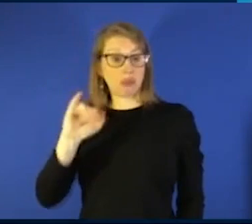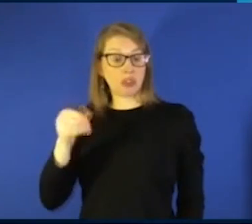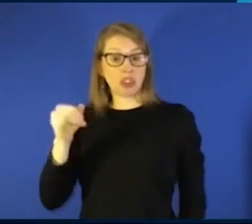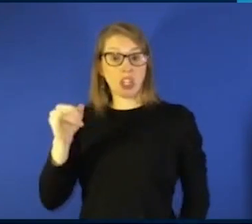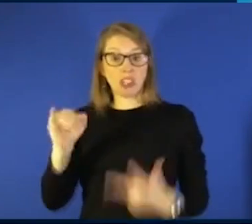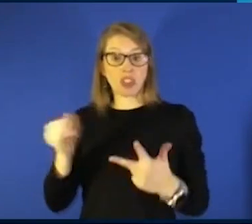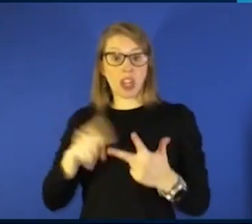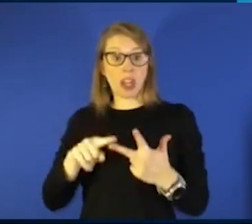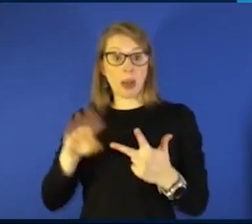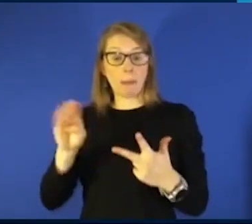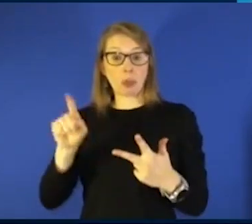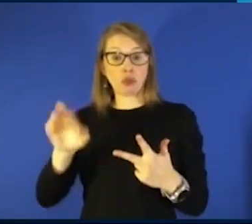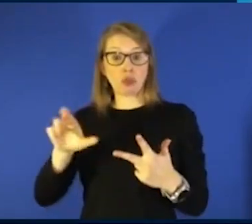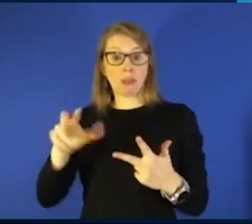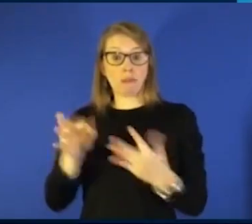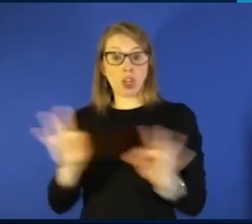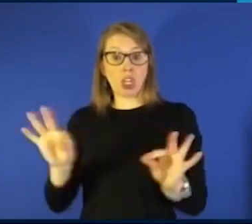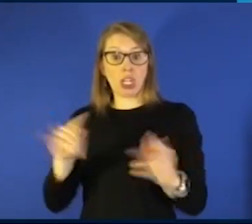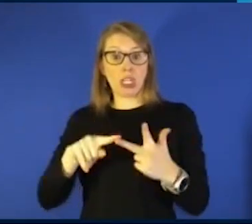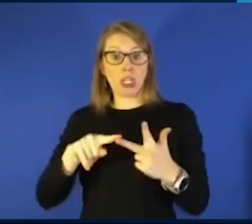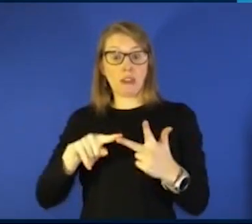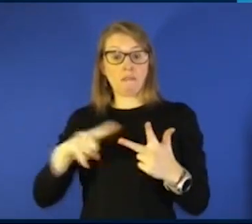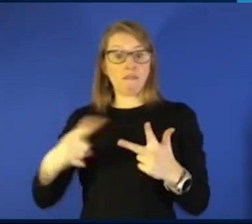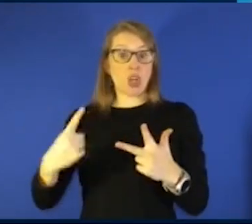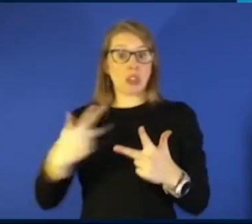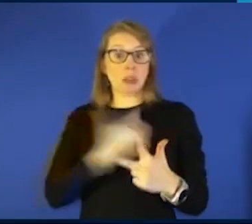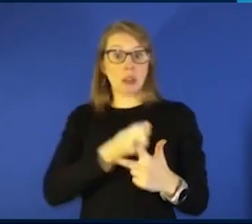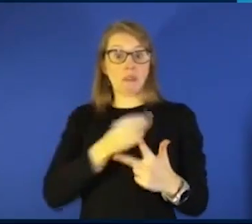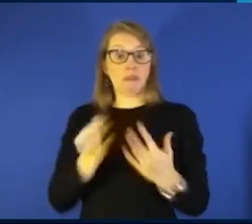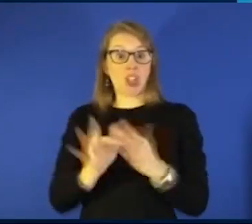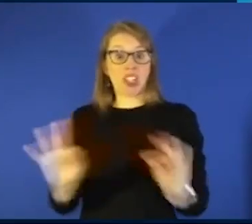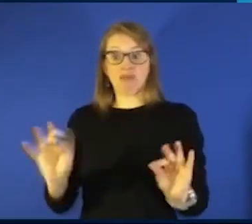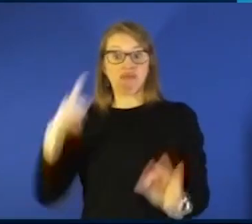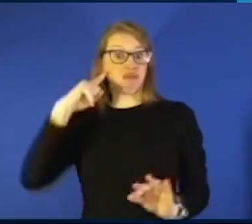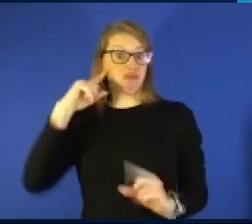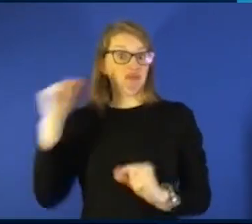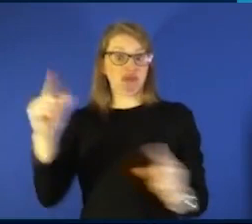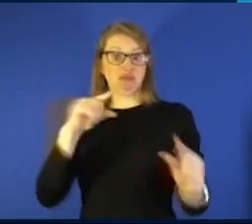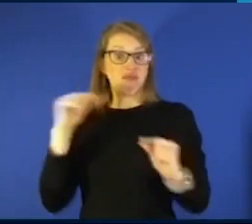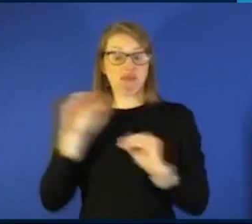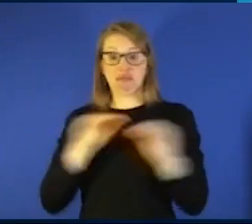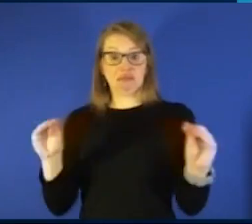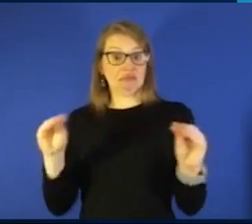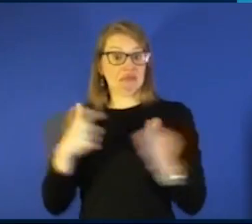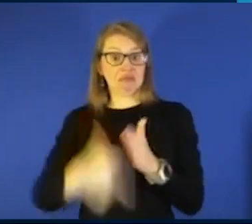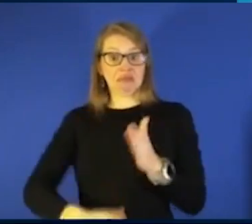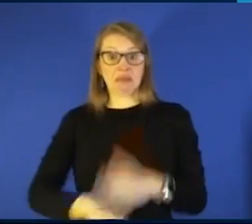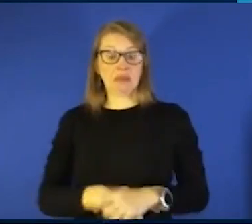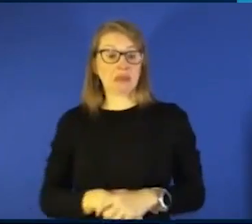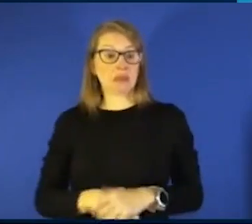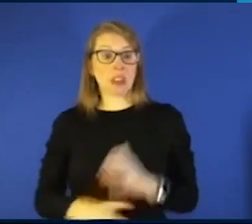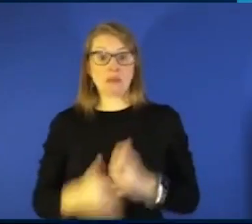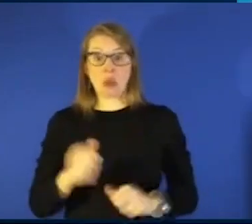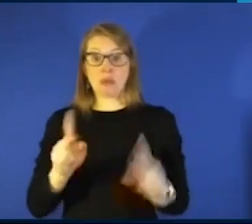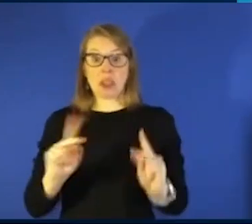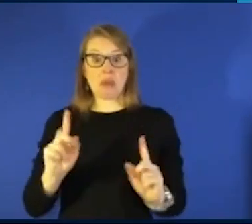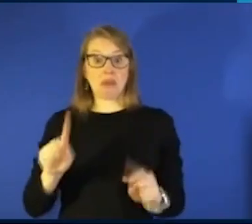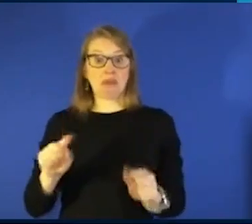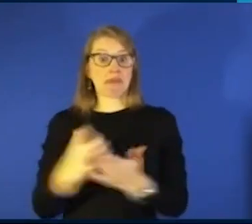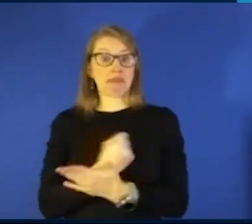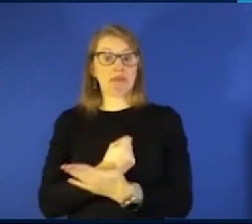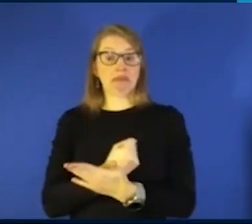first one was. I haven't heard of any. I've heard most people are able to go and just get